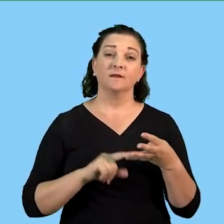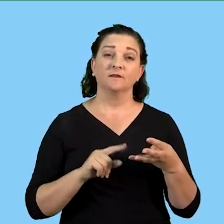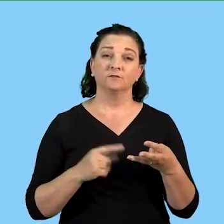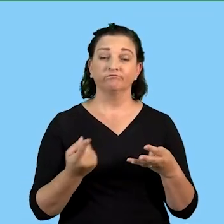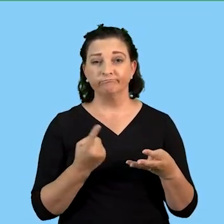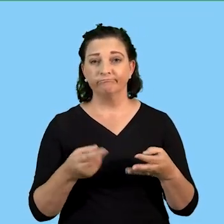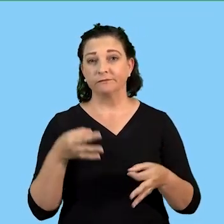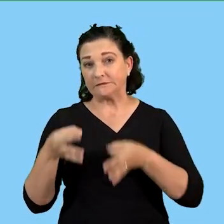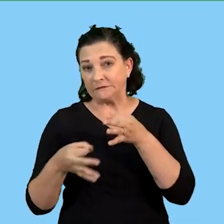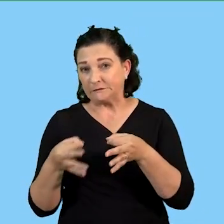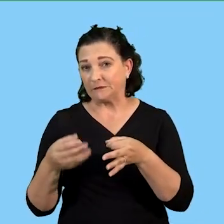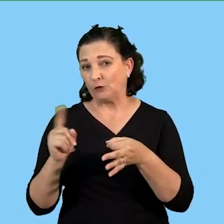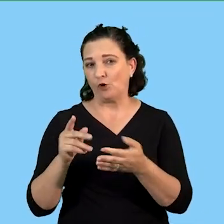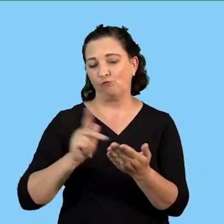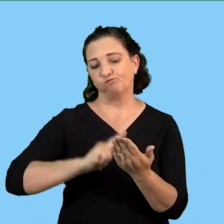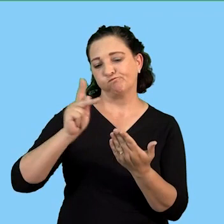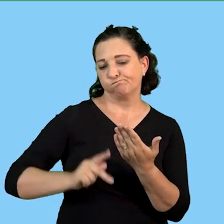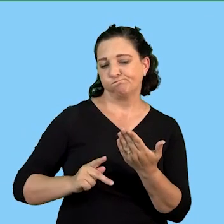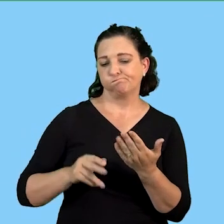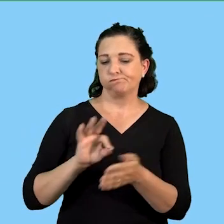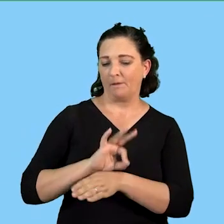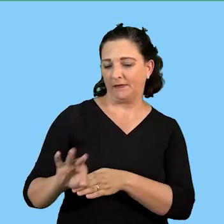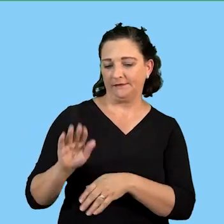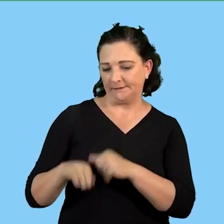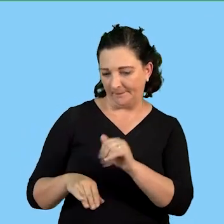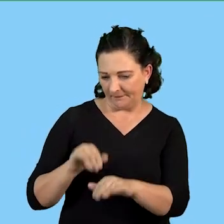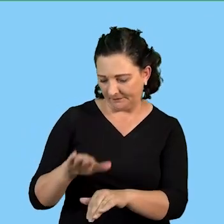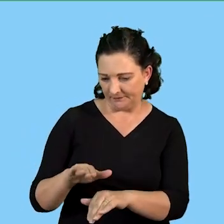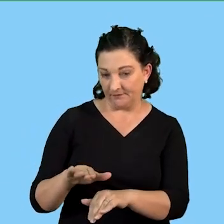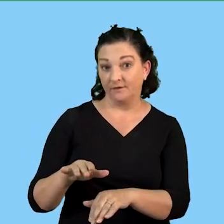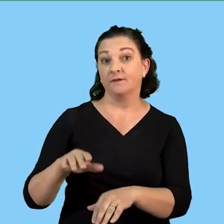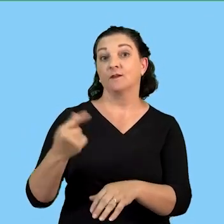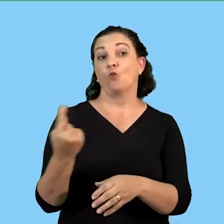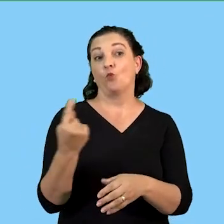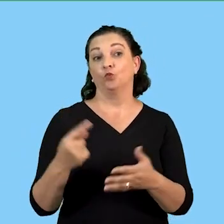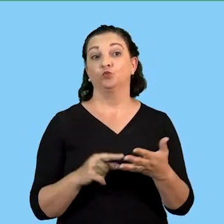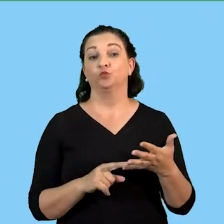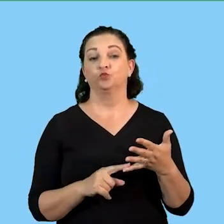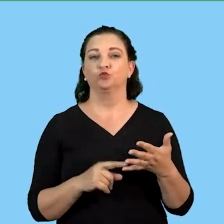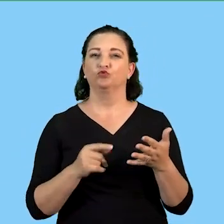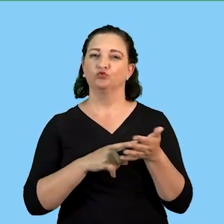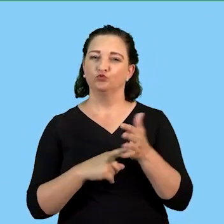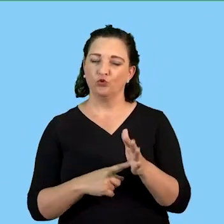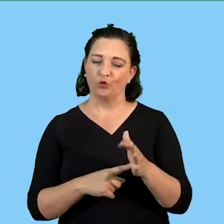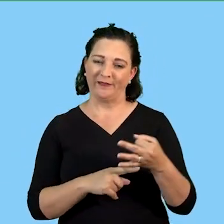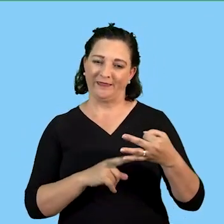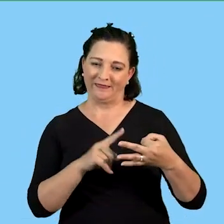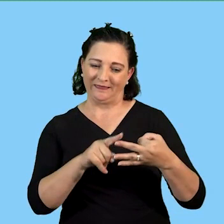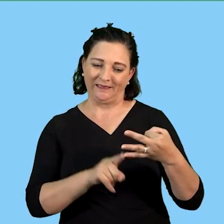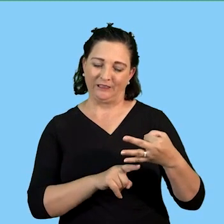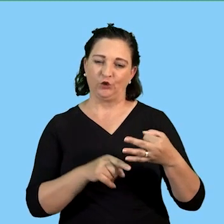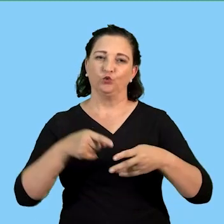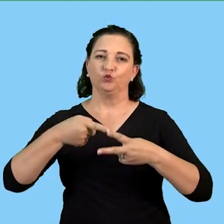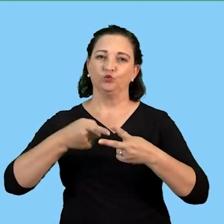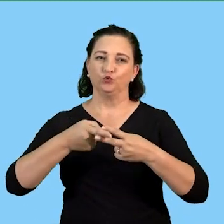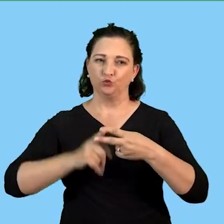action plan. You must also be able to explain the project planning steps and define the